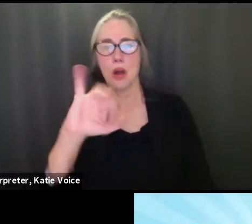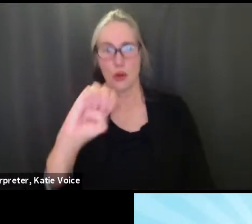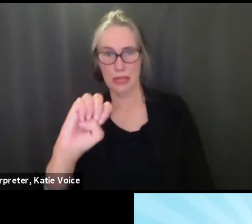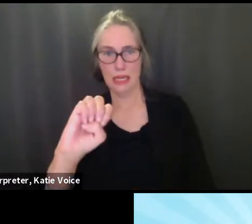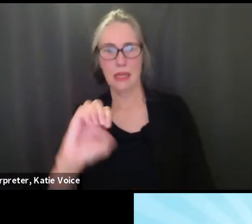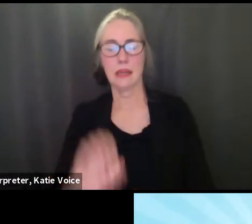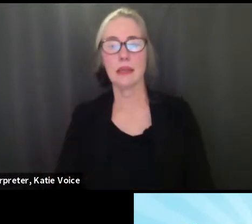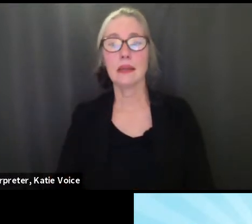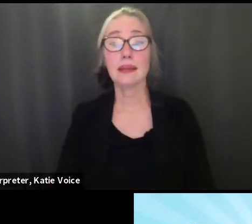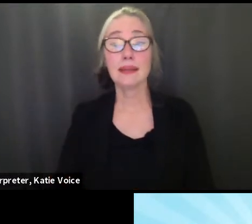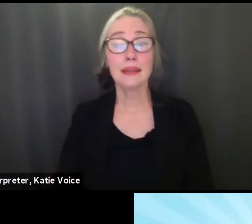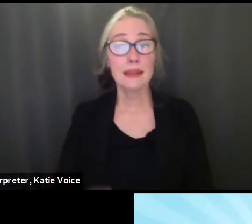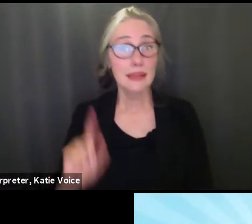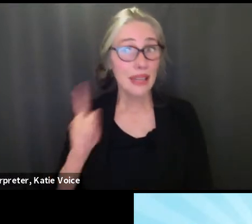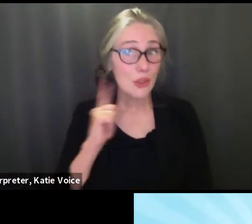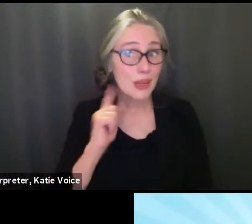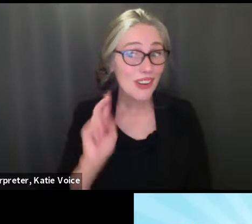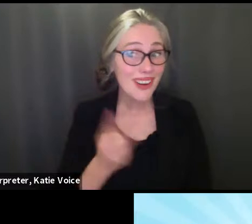Ana Marie, can you hear us?